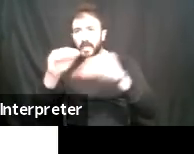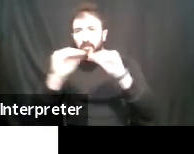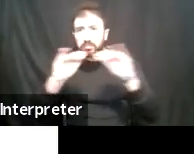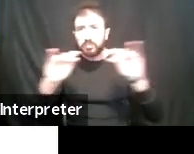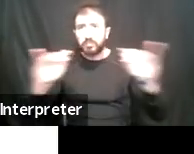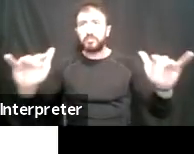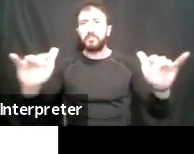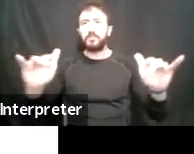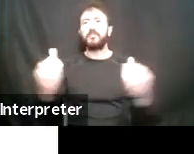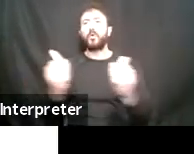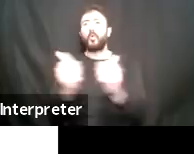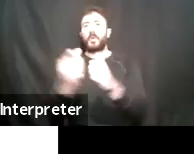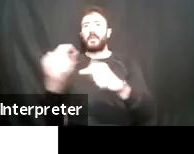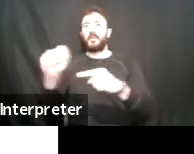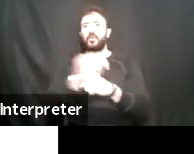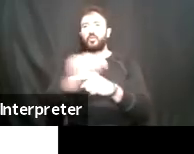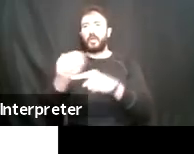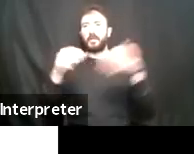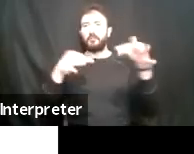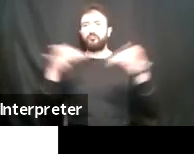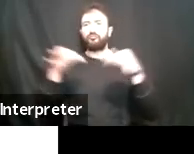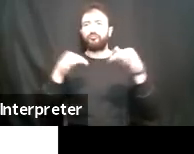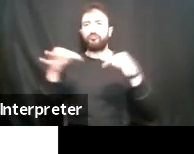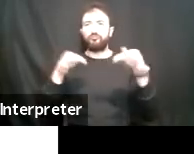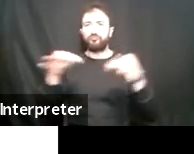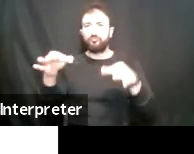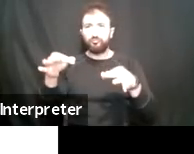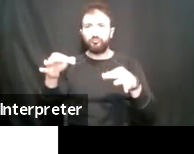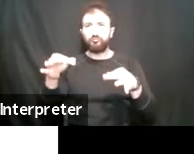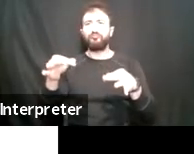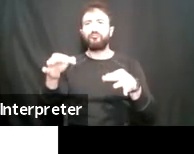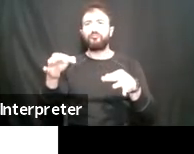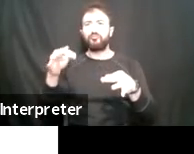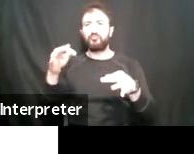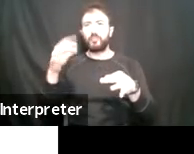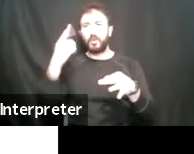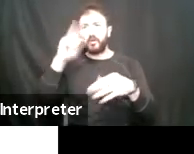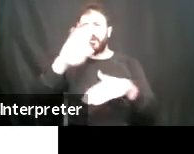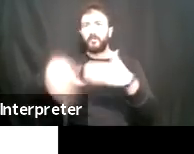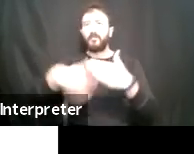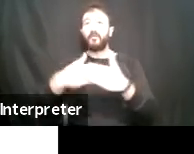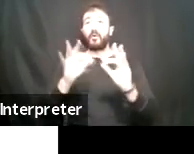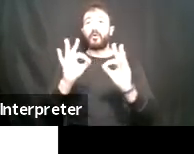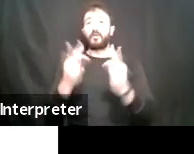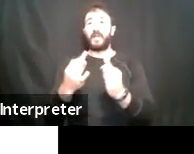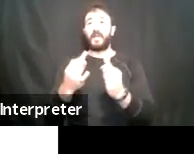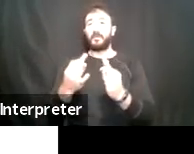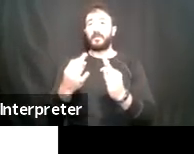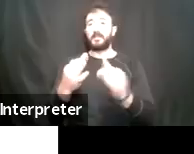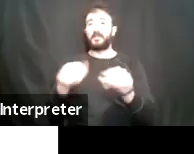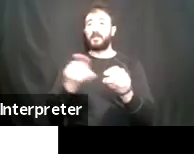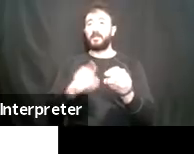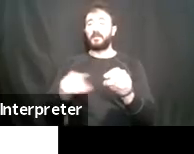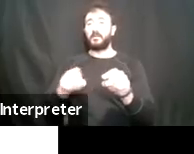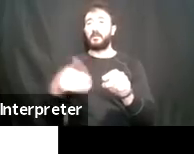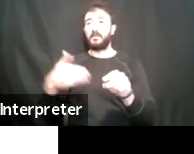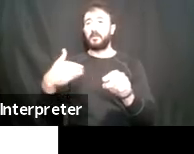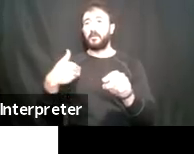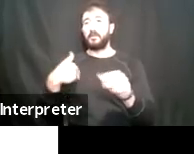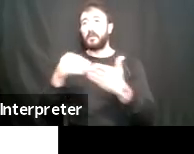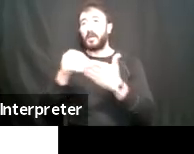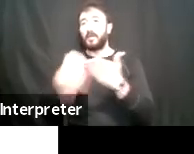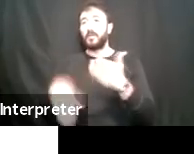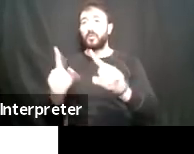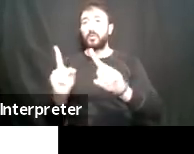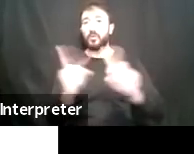all those families whose students are going to be in the SPS day camps or express.